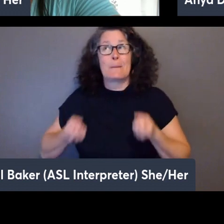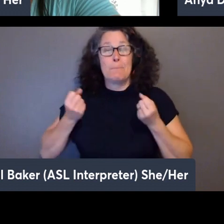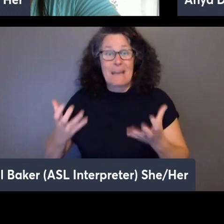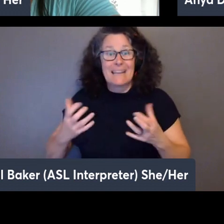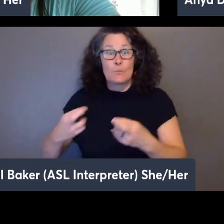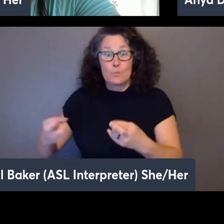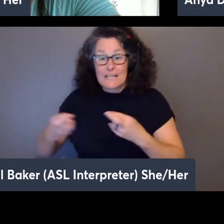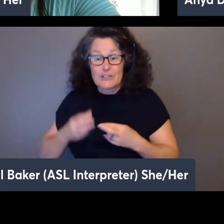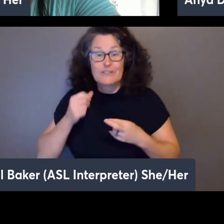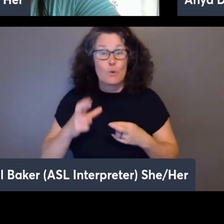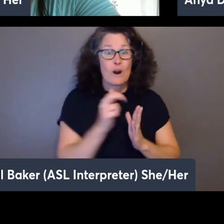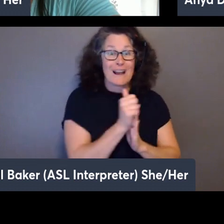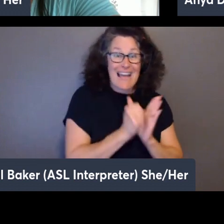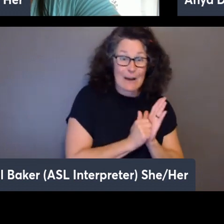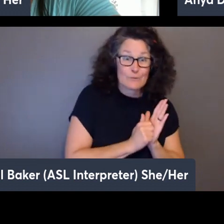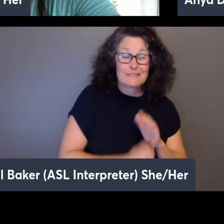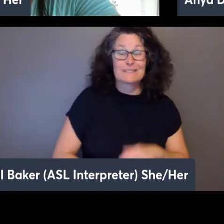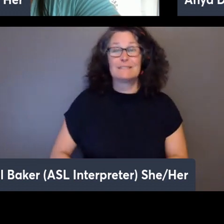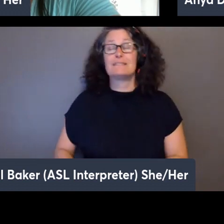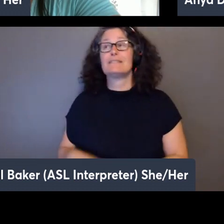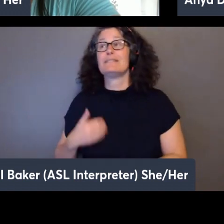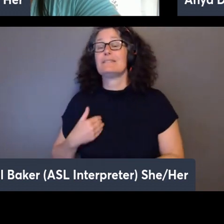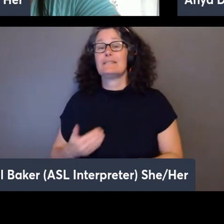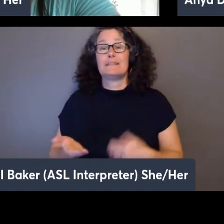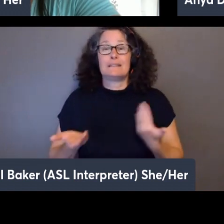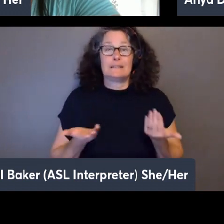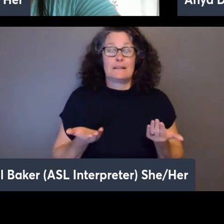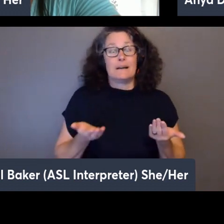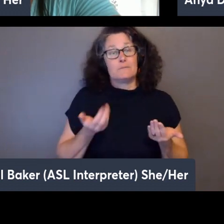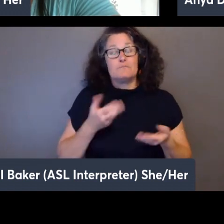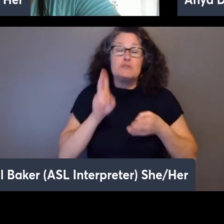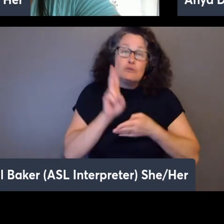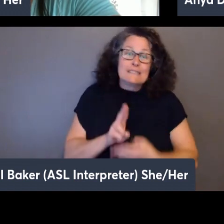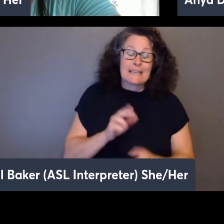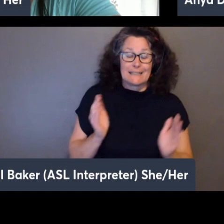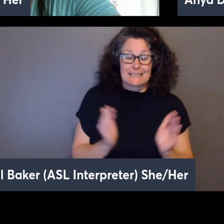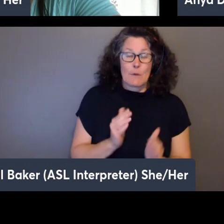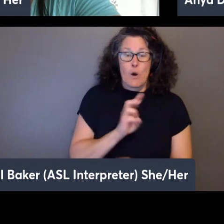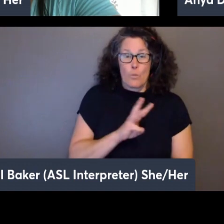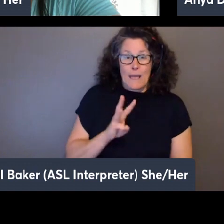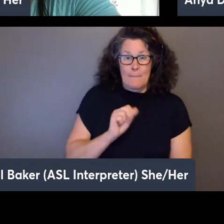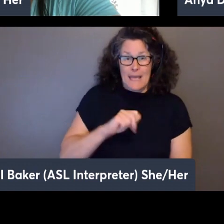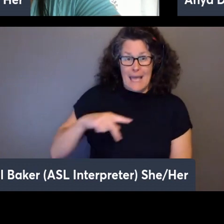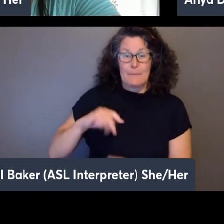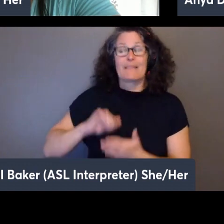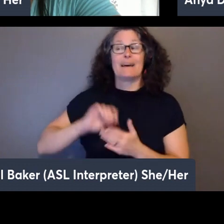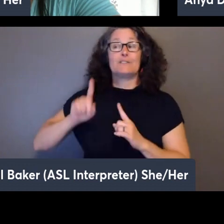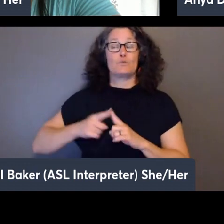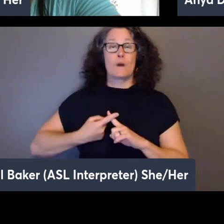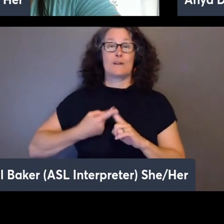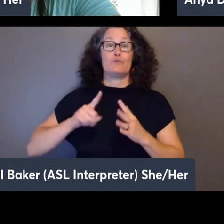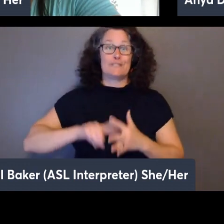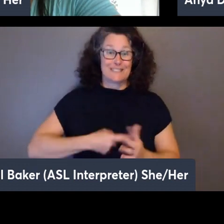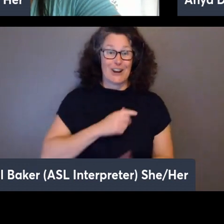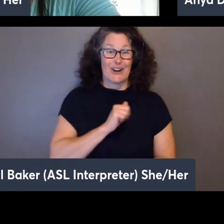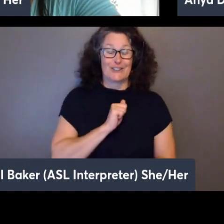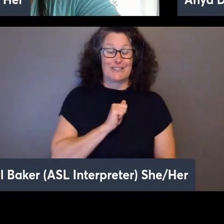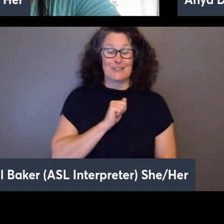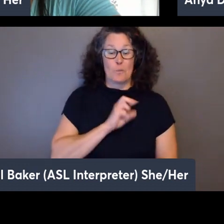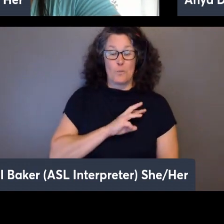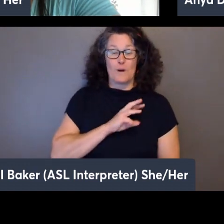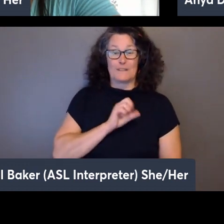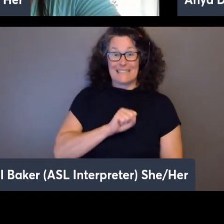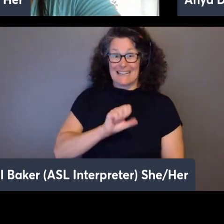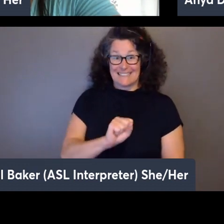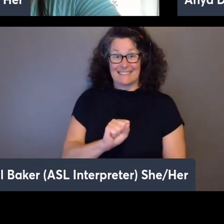regions, be it a small web app, that's when you start with Staxes, right? Don't replicate it manually. Staxes is